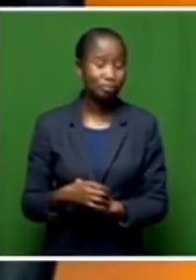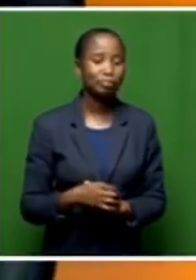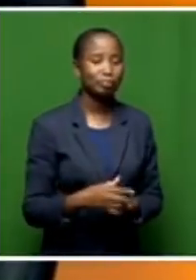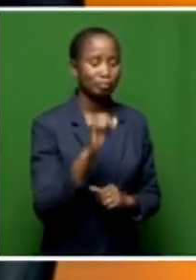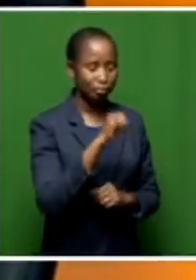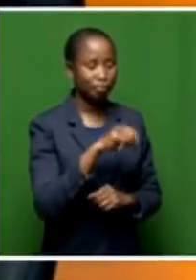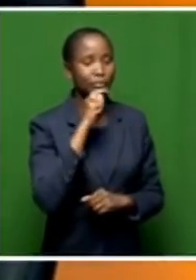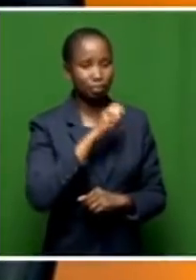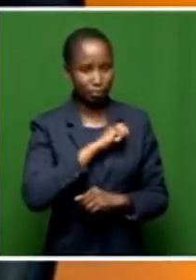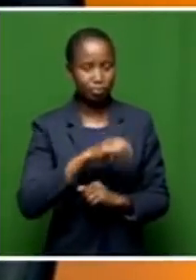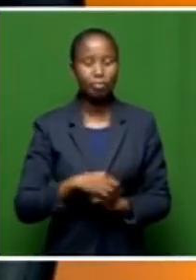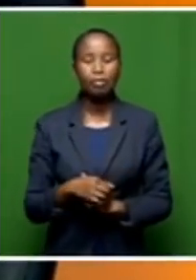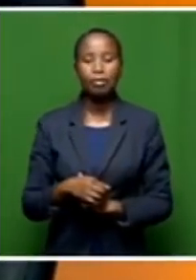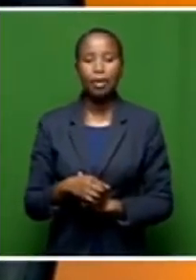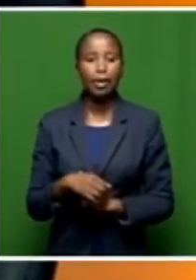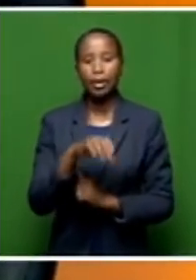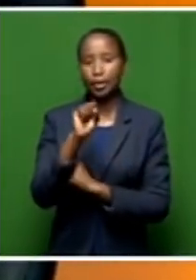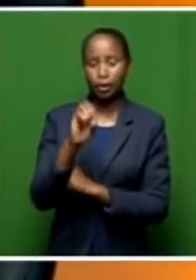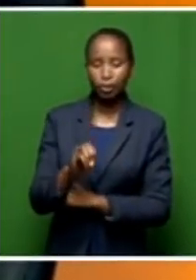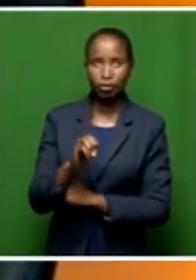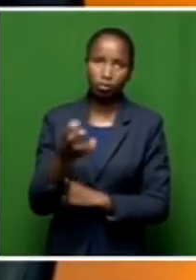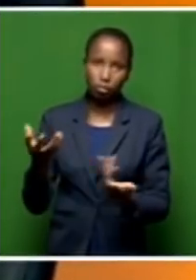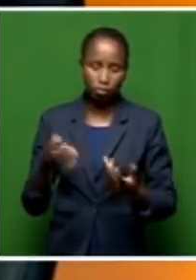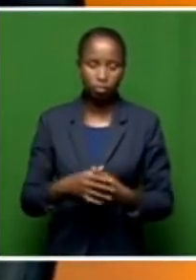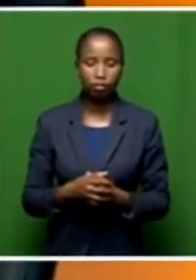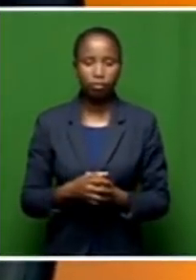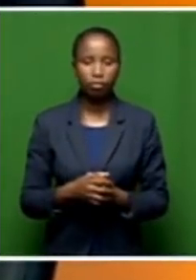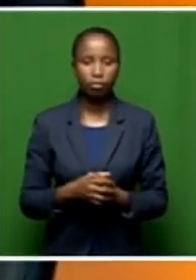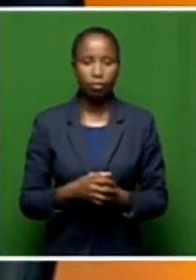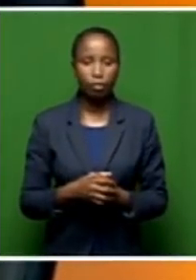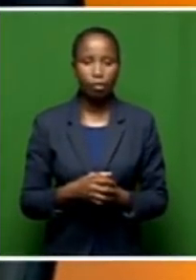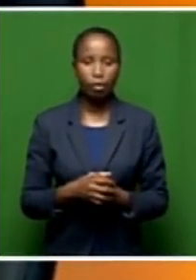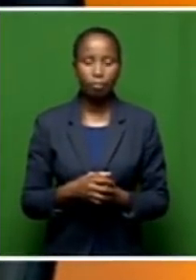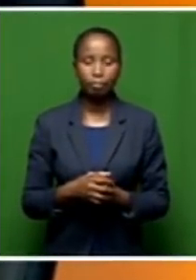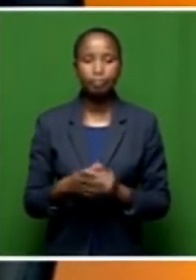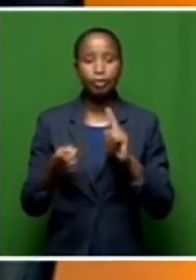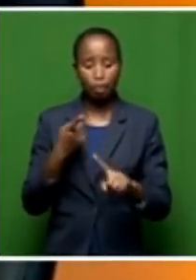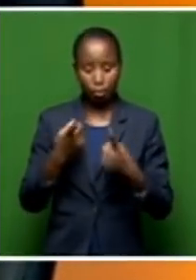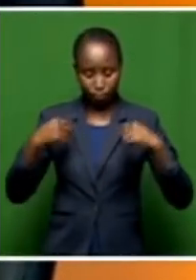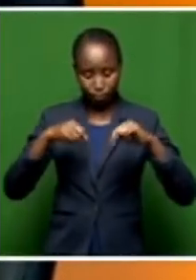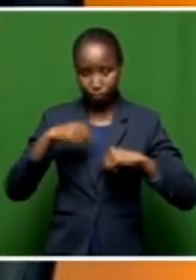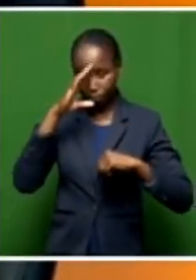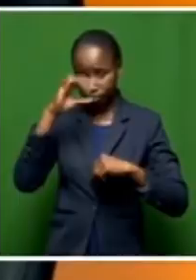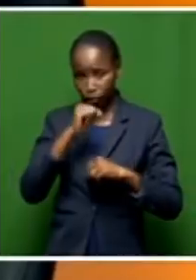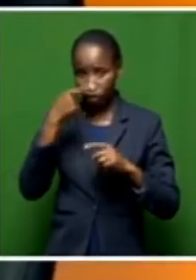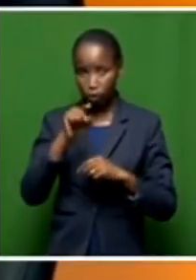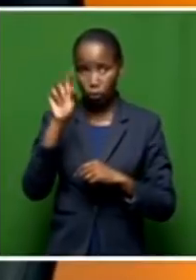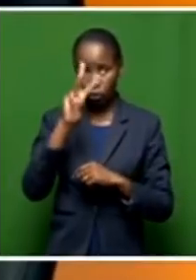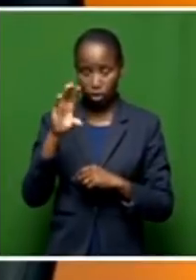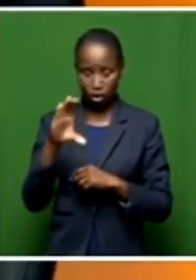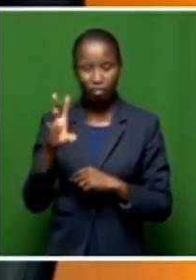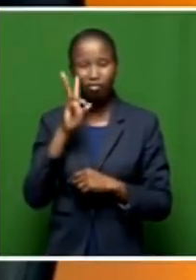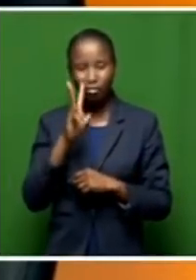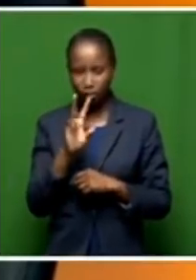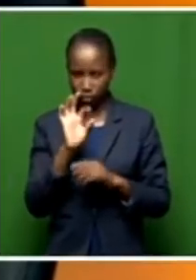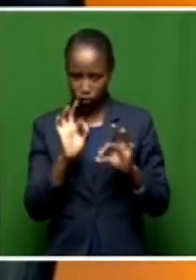I mean, aside from our projections for the Western Cape, let me just see if I'm looking at the right. Yeah. So for the Western Cape, if